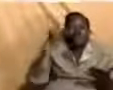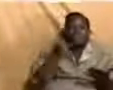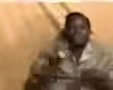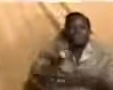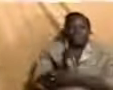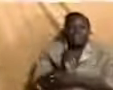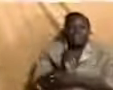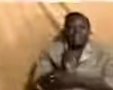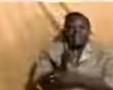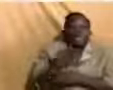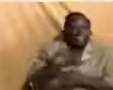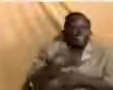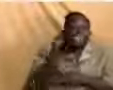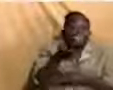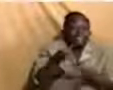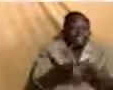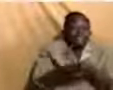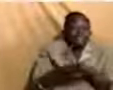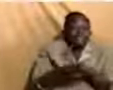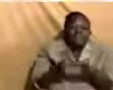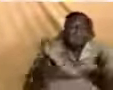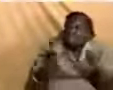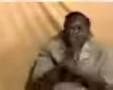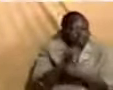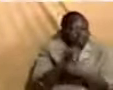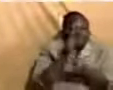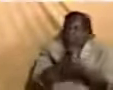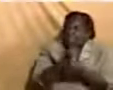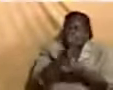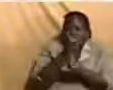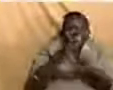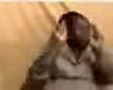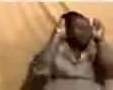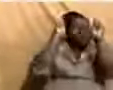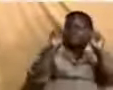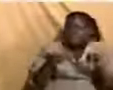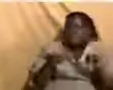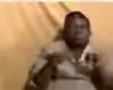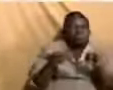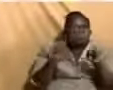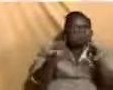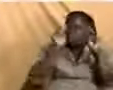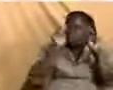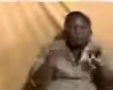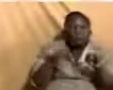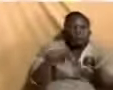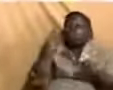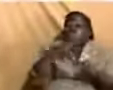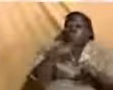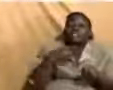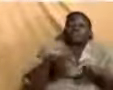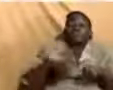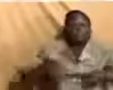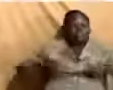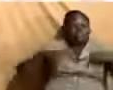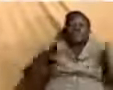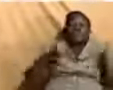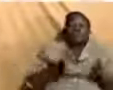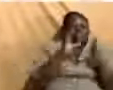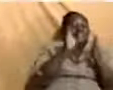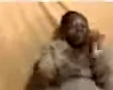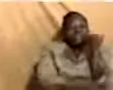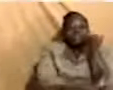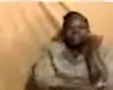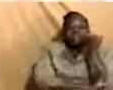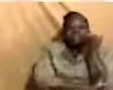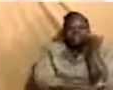team is asking over here. We cannot have that. No. Who is boss in this country, I asked earlier on.